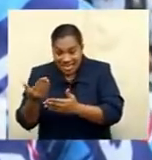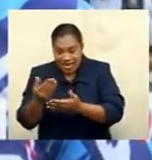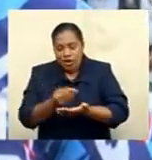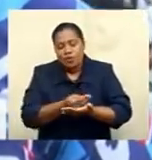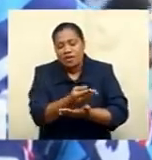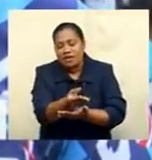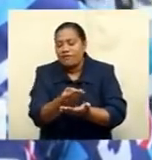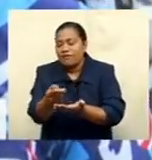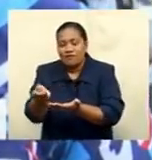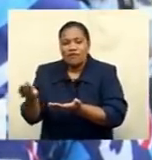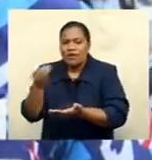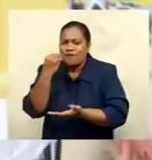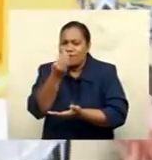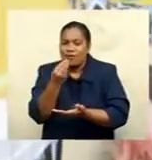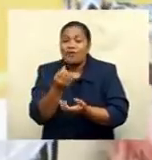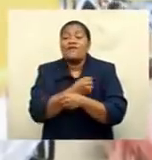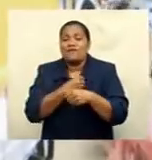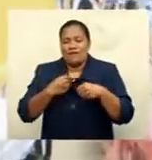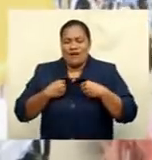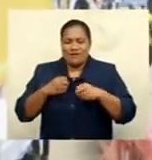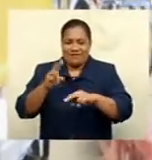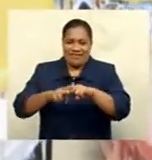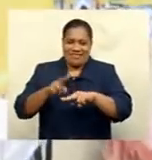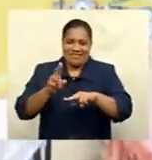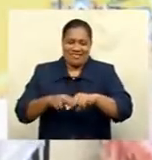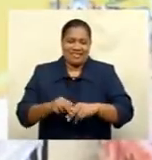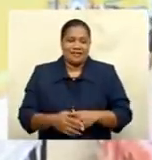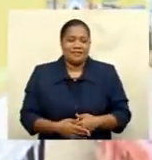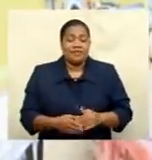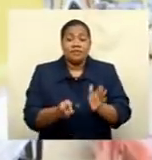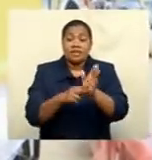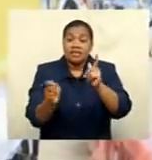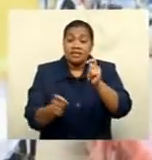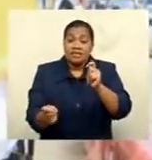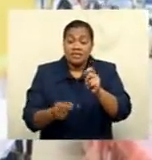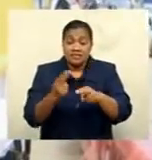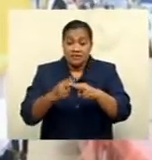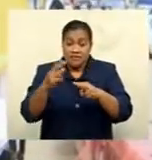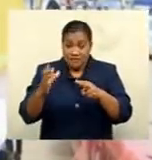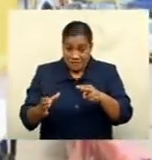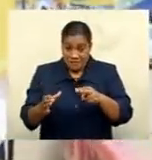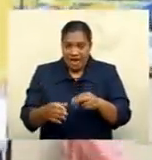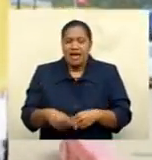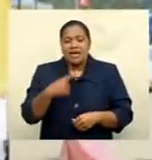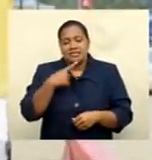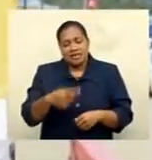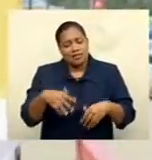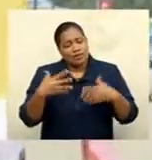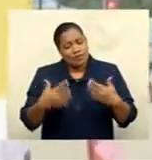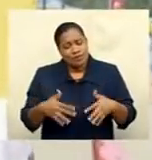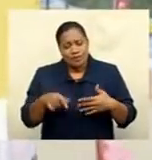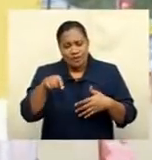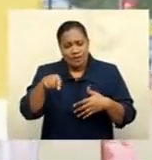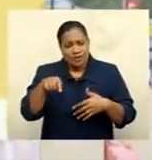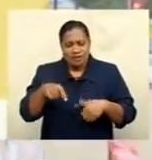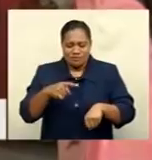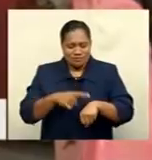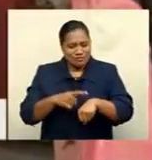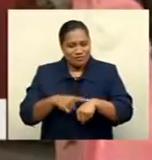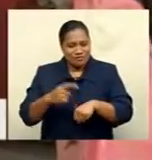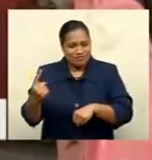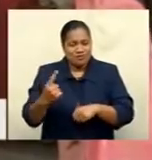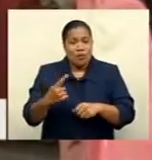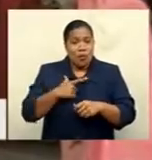least something for our fathers. Naitasiri farmer Felipe Nachoritani says the assistance is timely, as he is